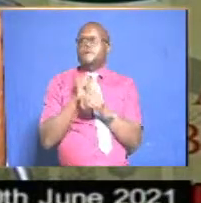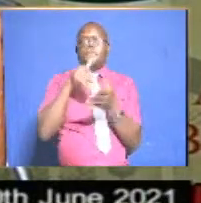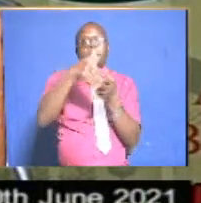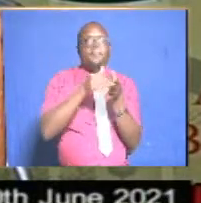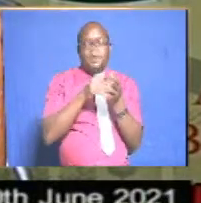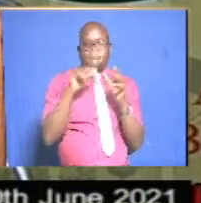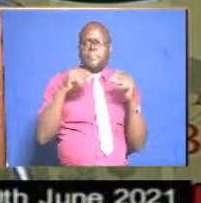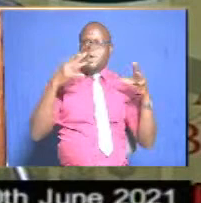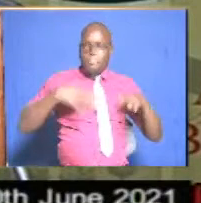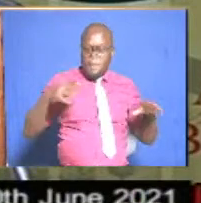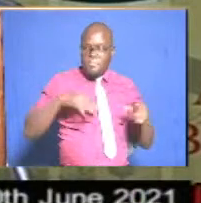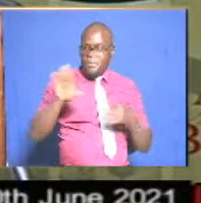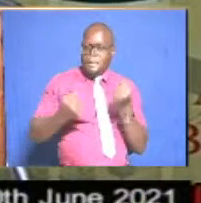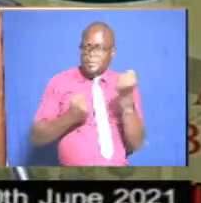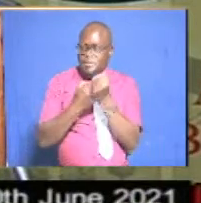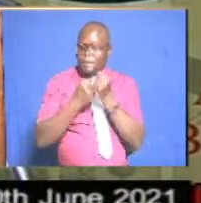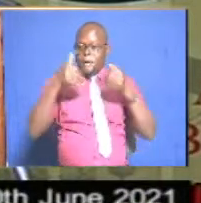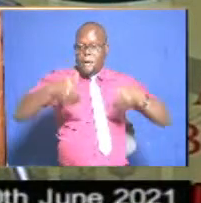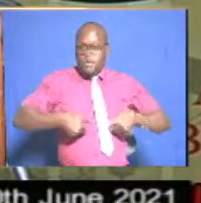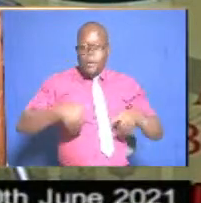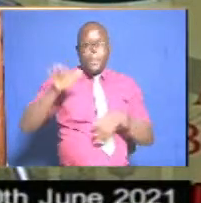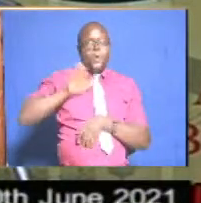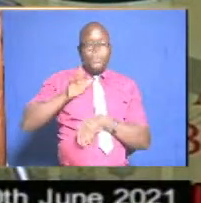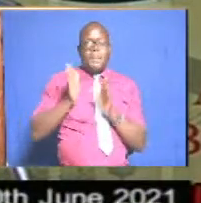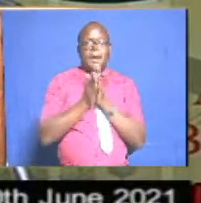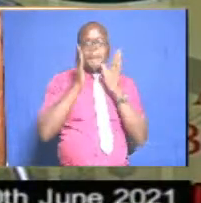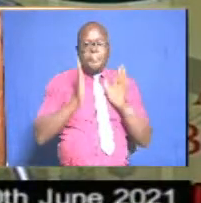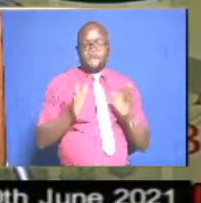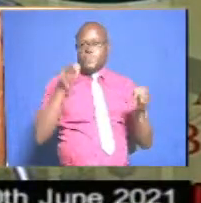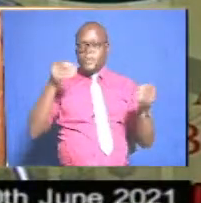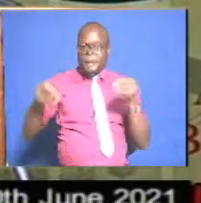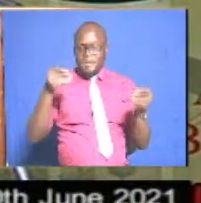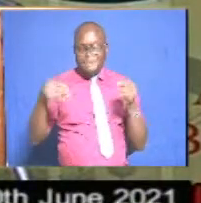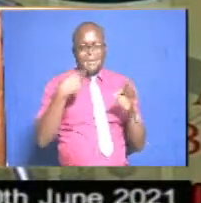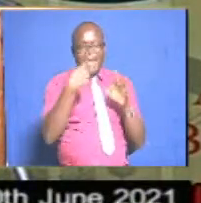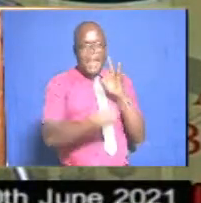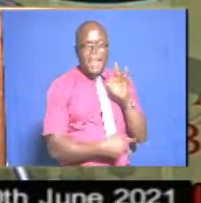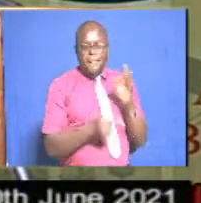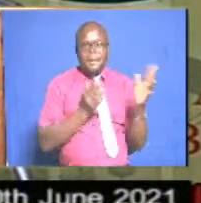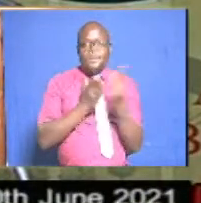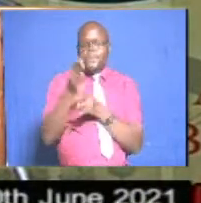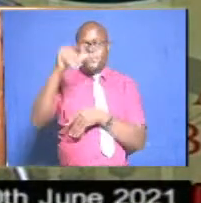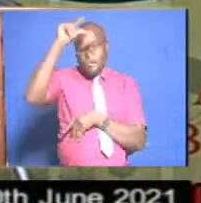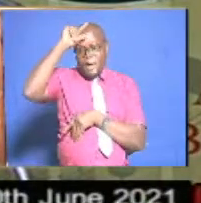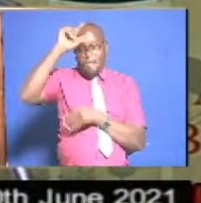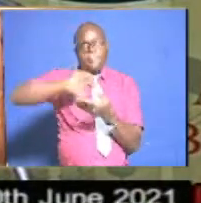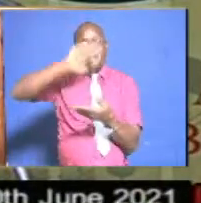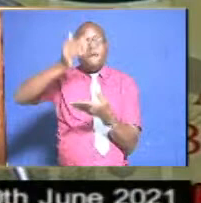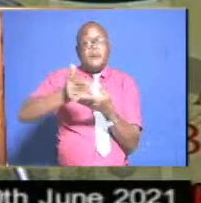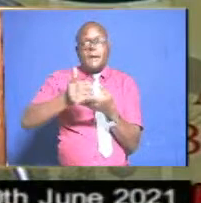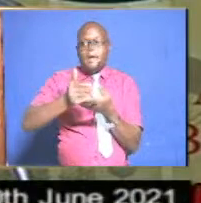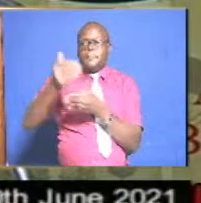Fifth, support the youth, women, and persons living with disability through government-funded